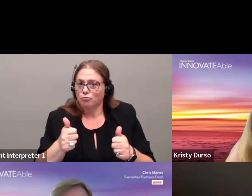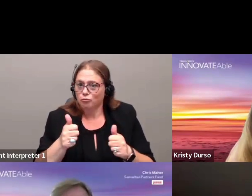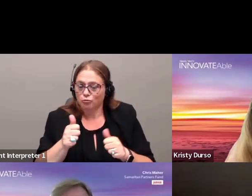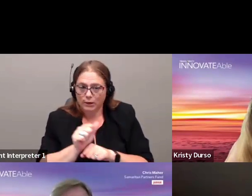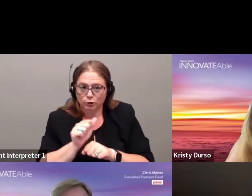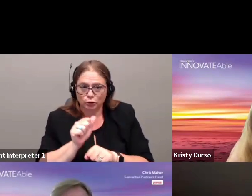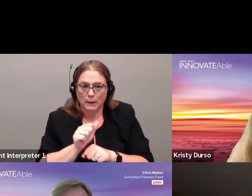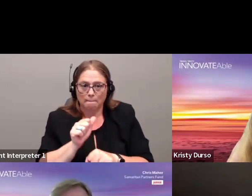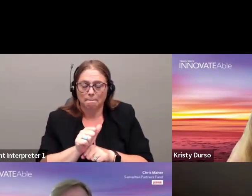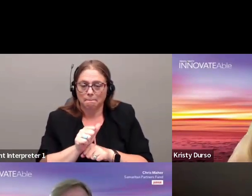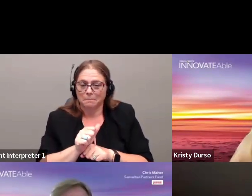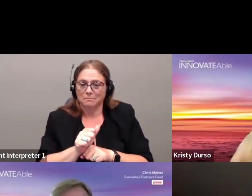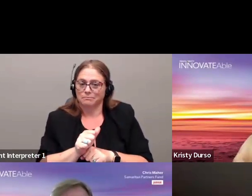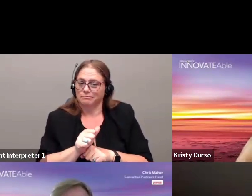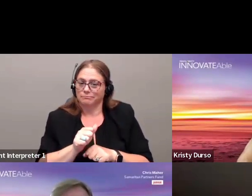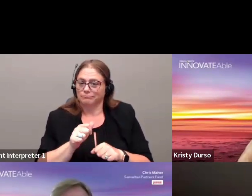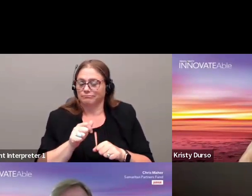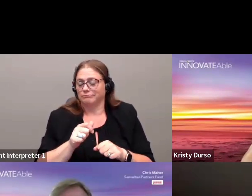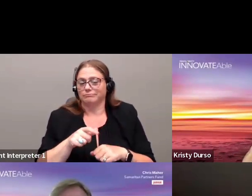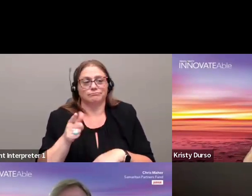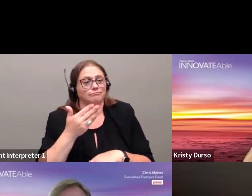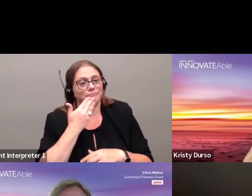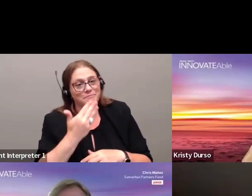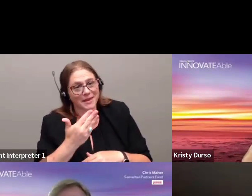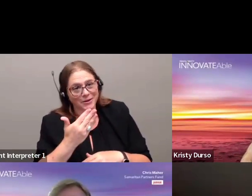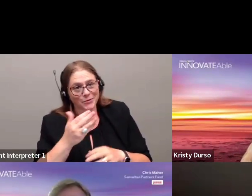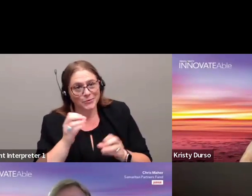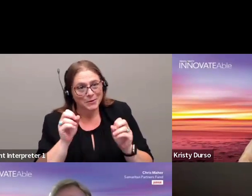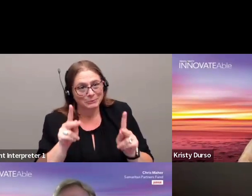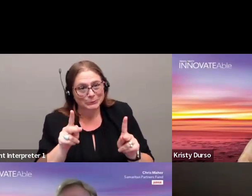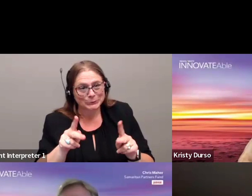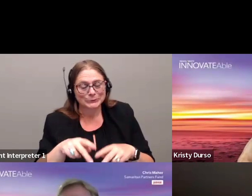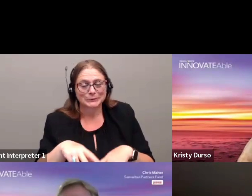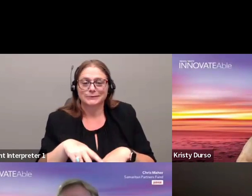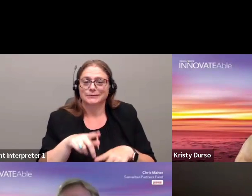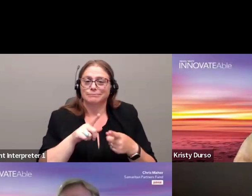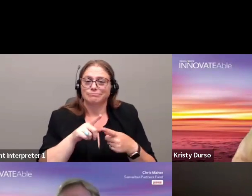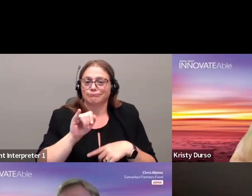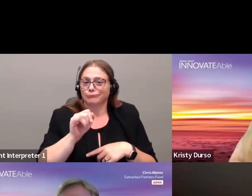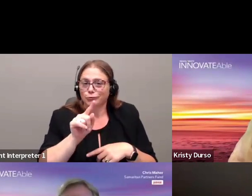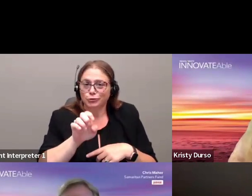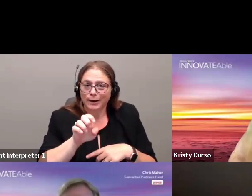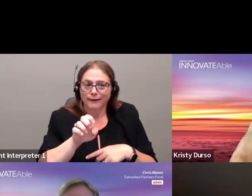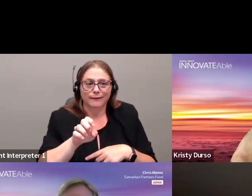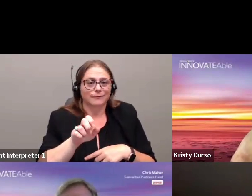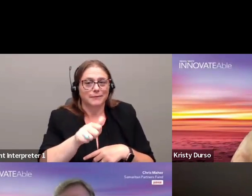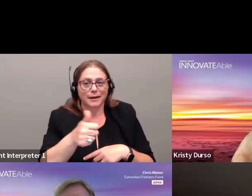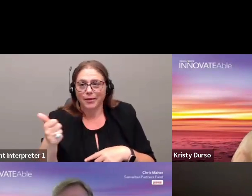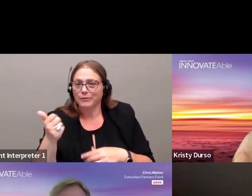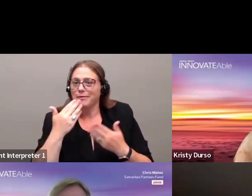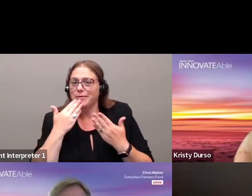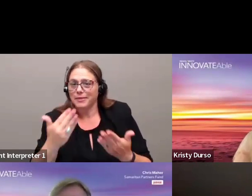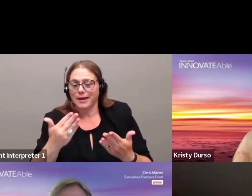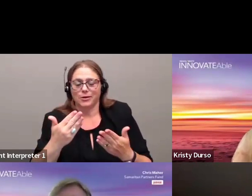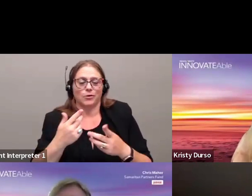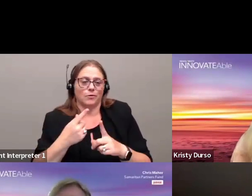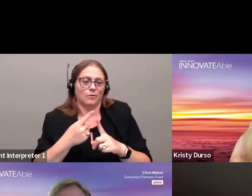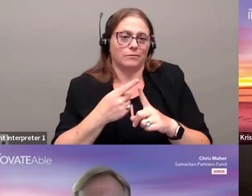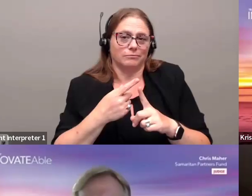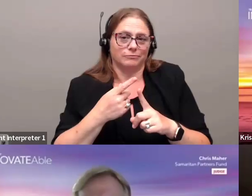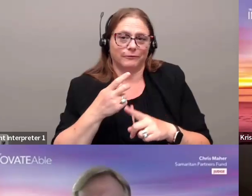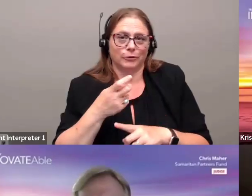amazing personally. Thank you very much. And thank you for the opportunity, Jake and everyone at Travelability.